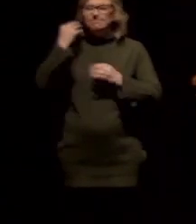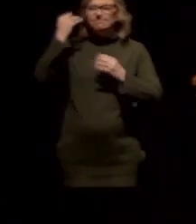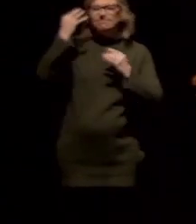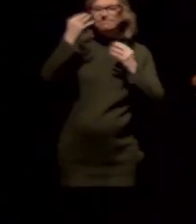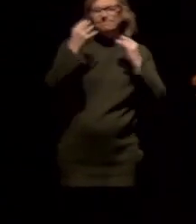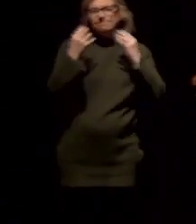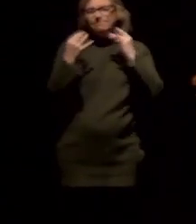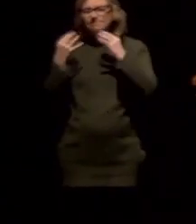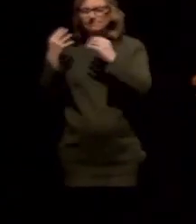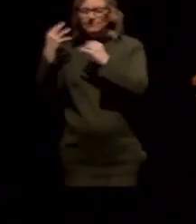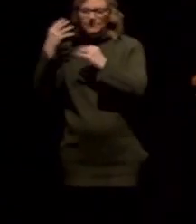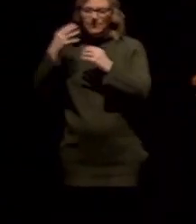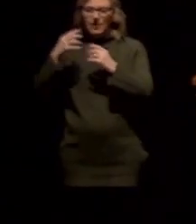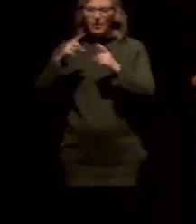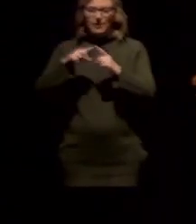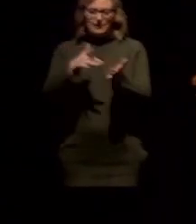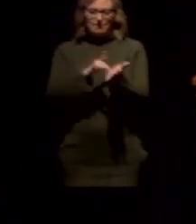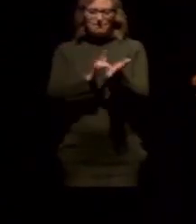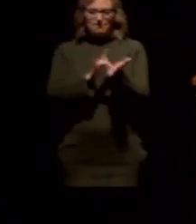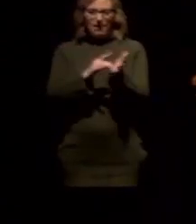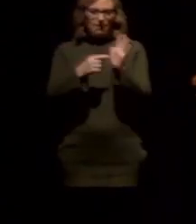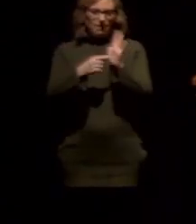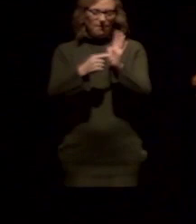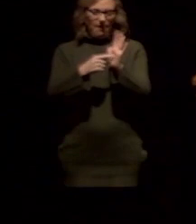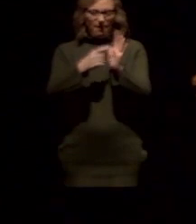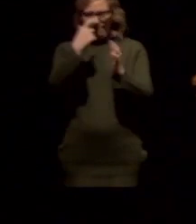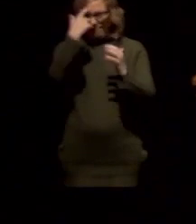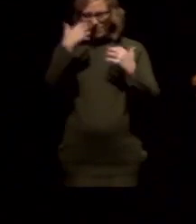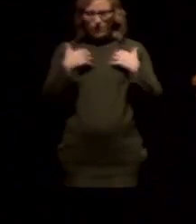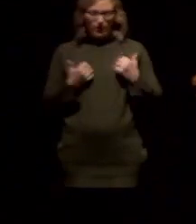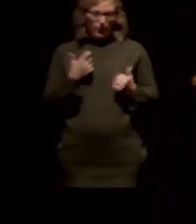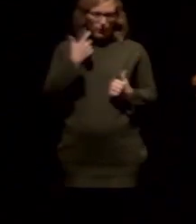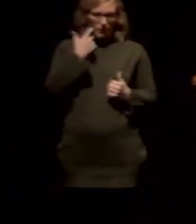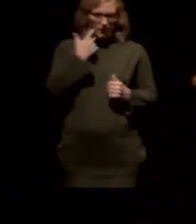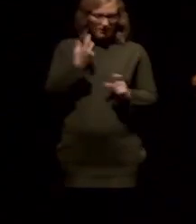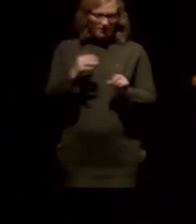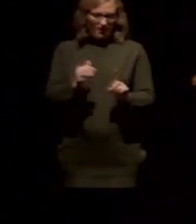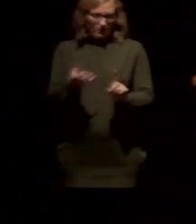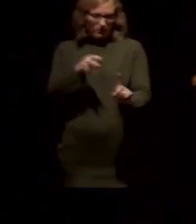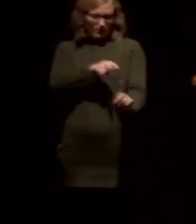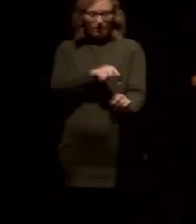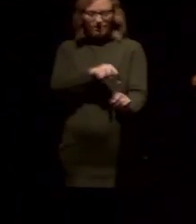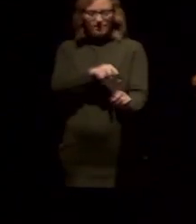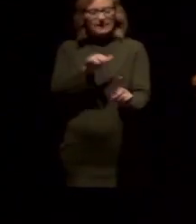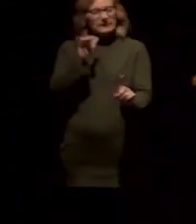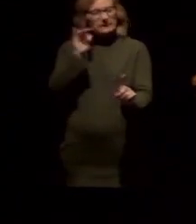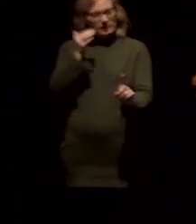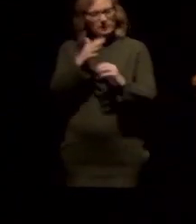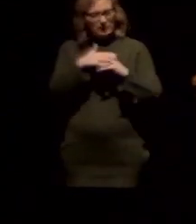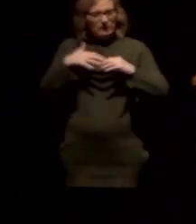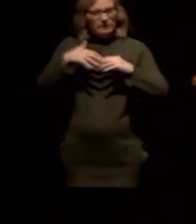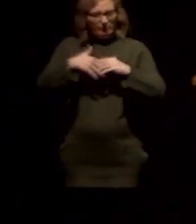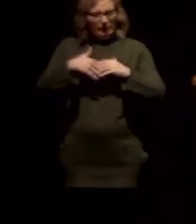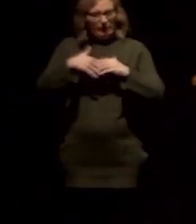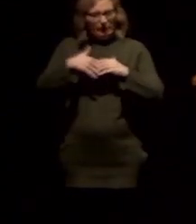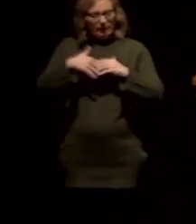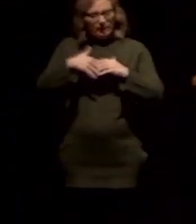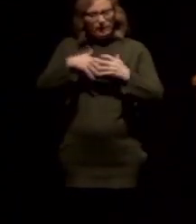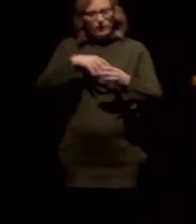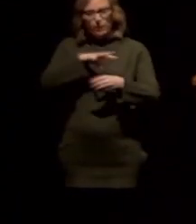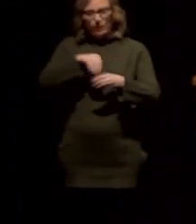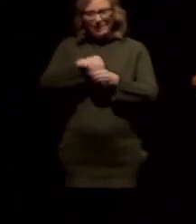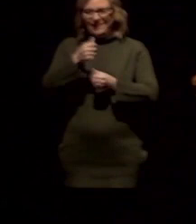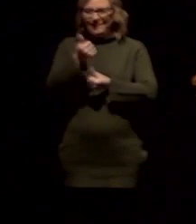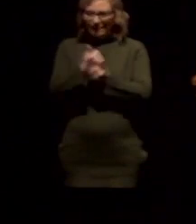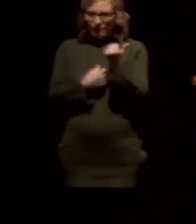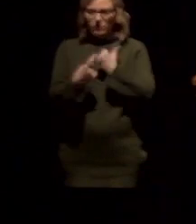lot about a medicalized model of mental health recently, which seemed to be embedded in everyone's